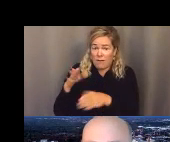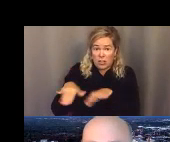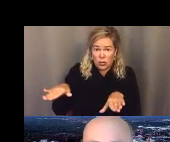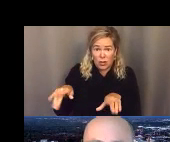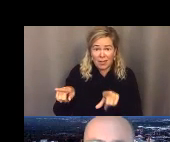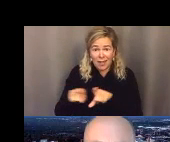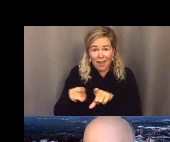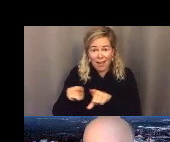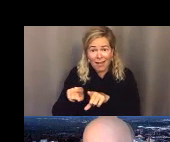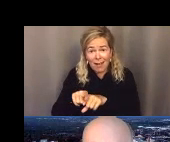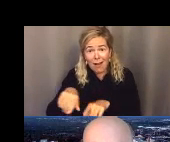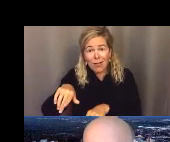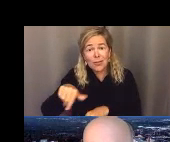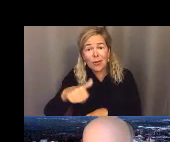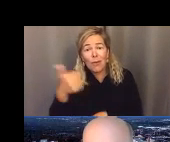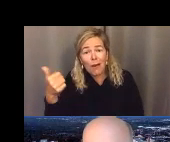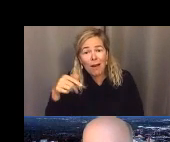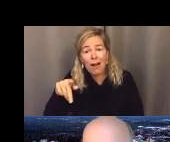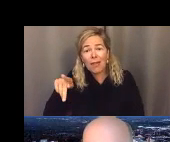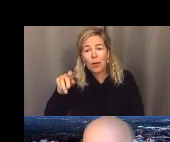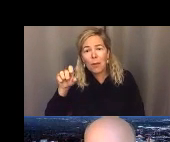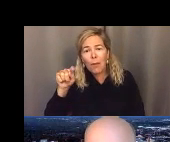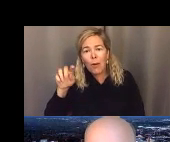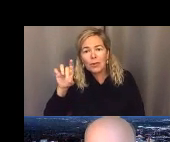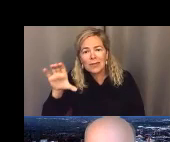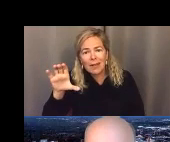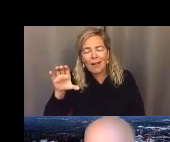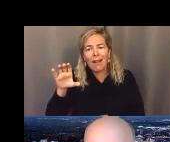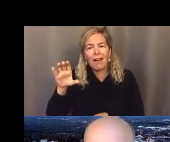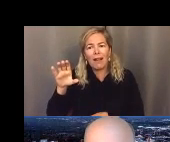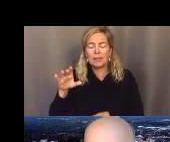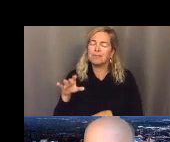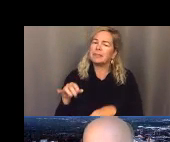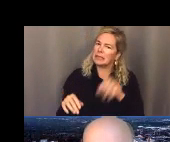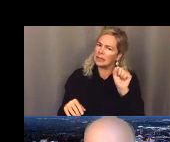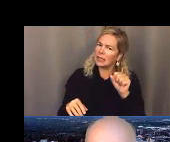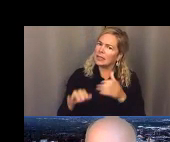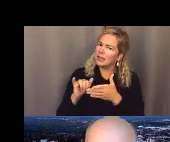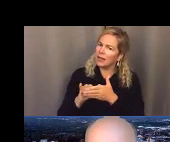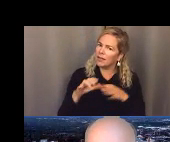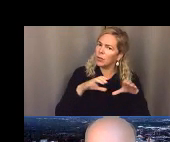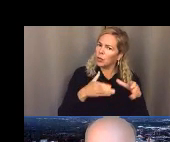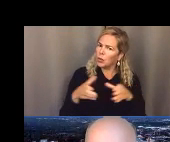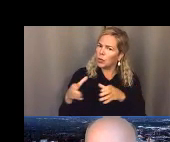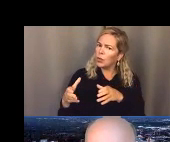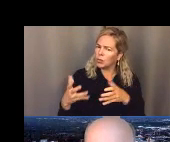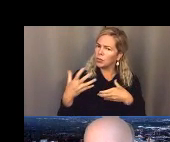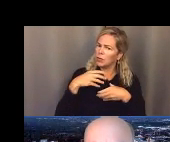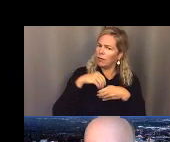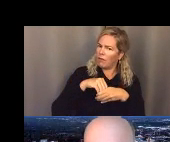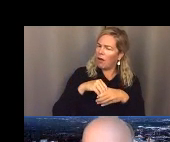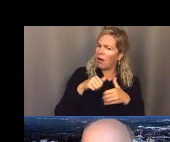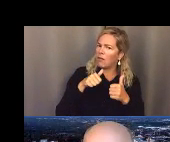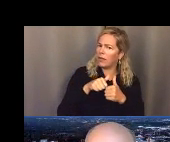kids? Yeah, I mean, they're in the mix. We've certainly included learners. There are learners on the task force, a